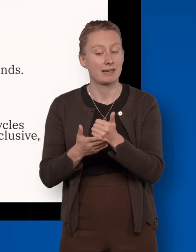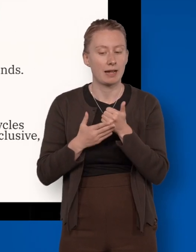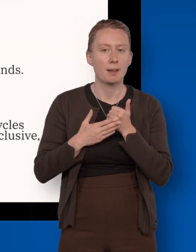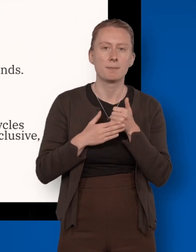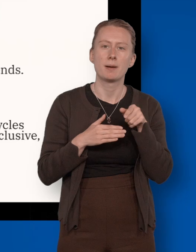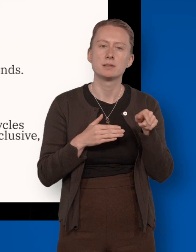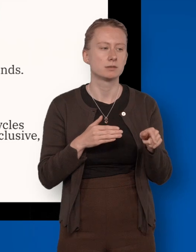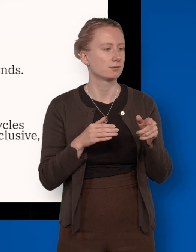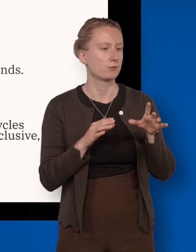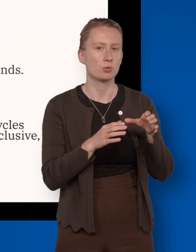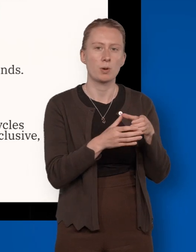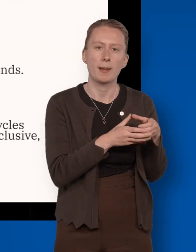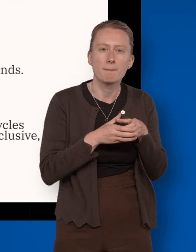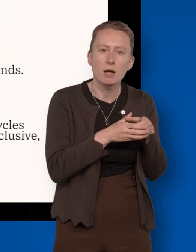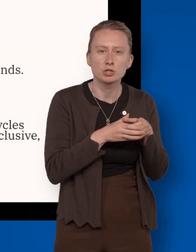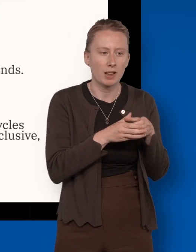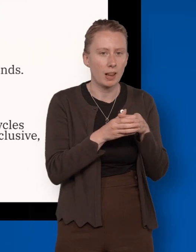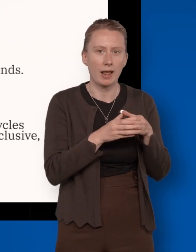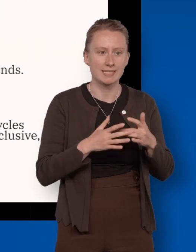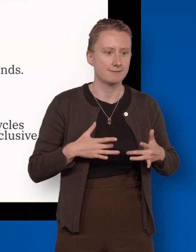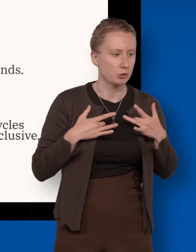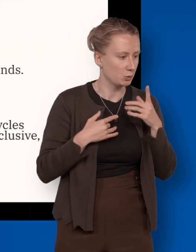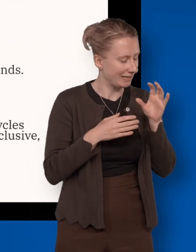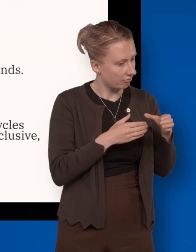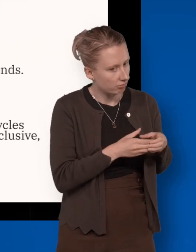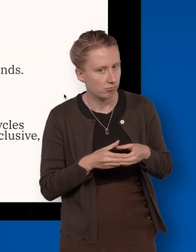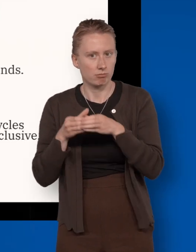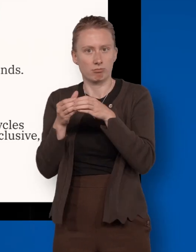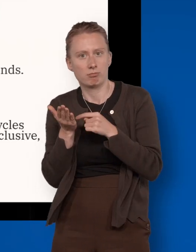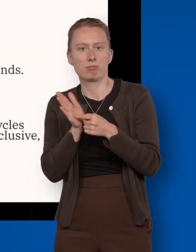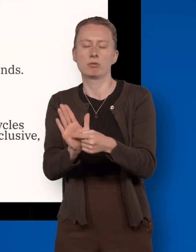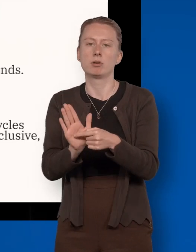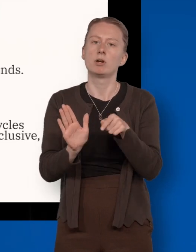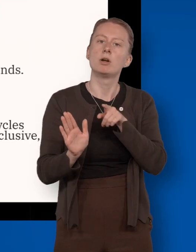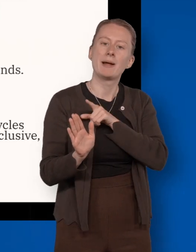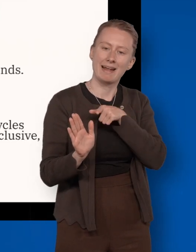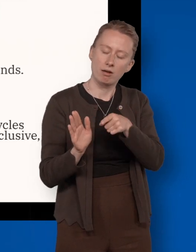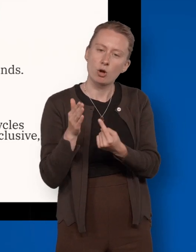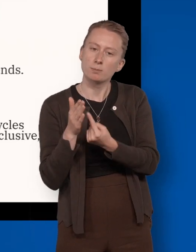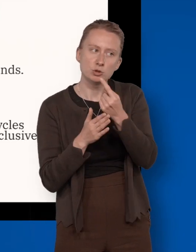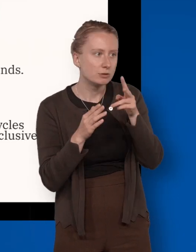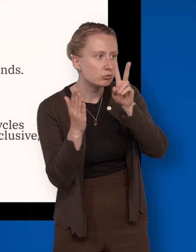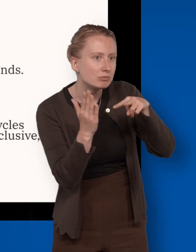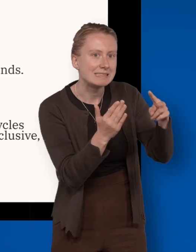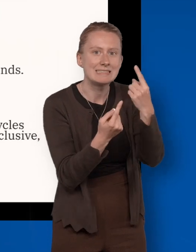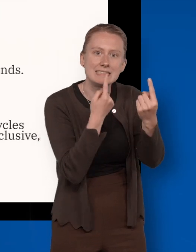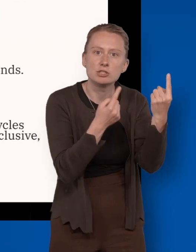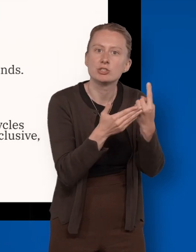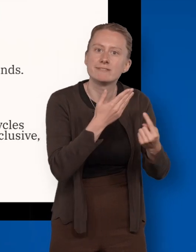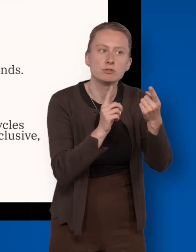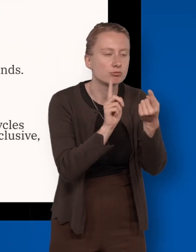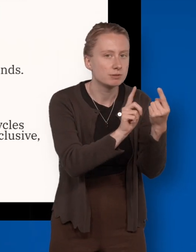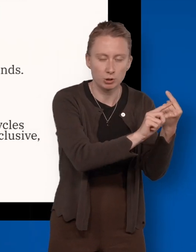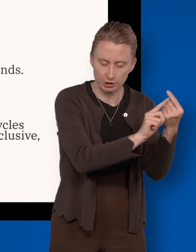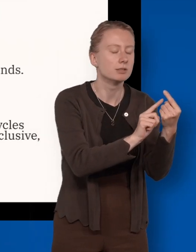voices, because we sort of have the LLM that can sort of read each individual response. It allows us to kind of almost